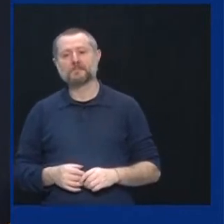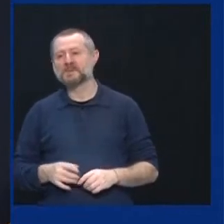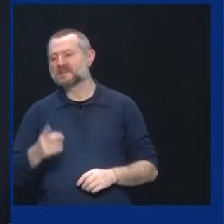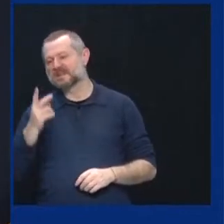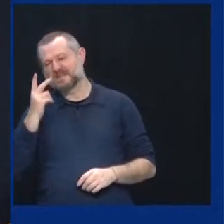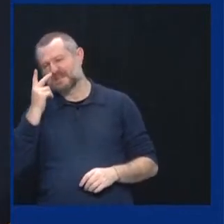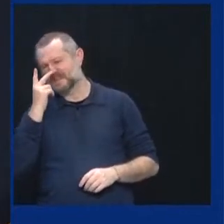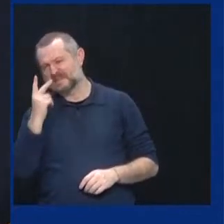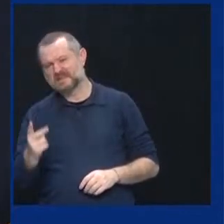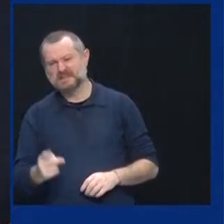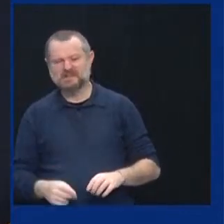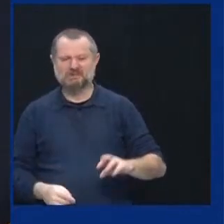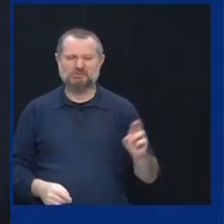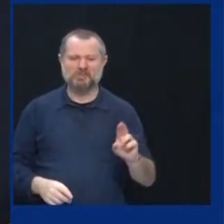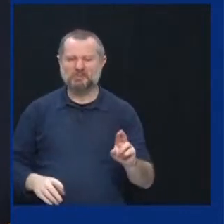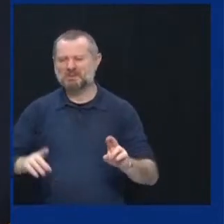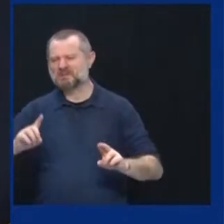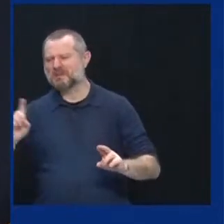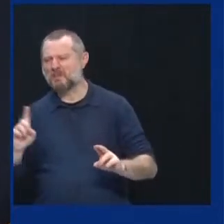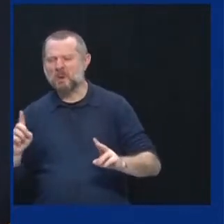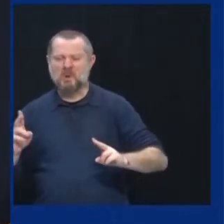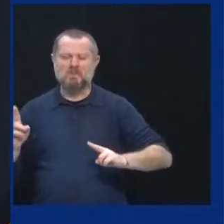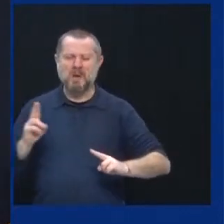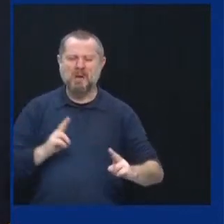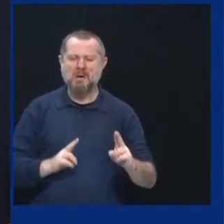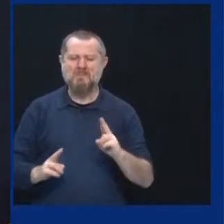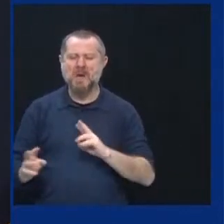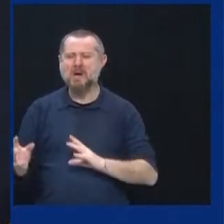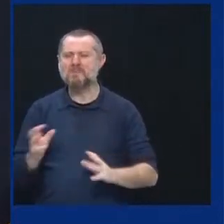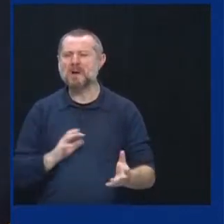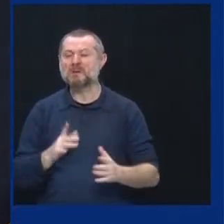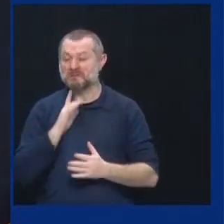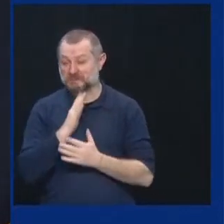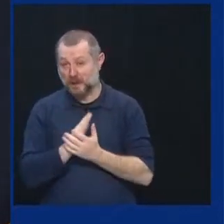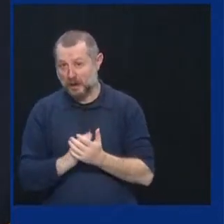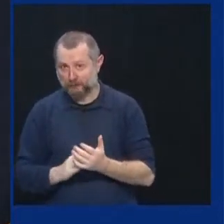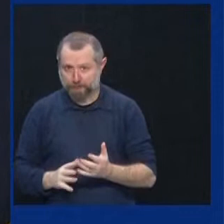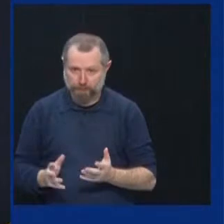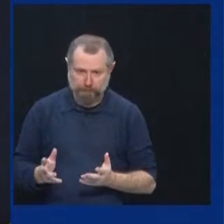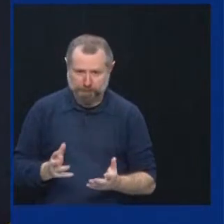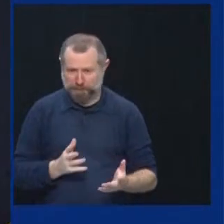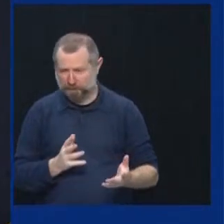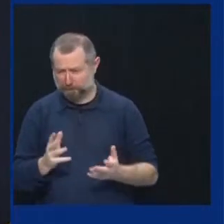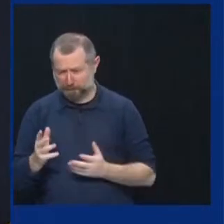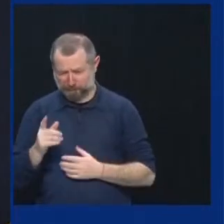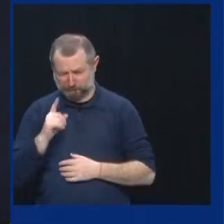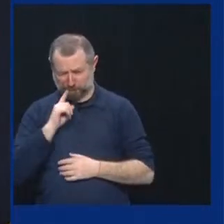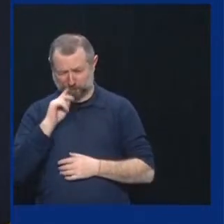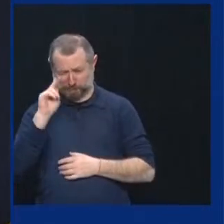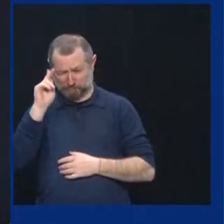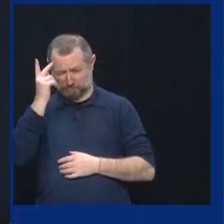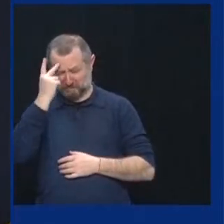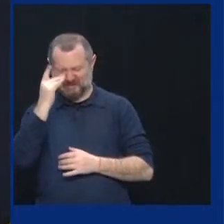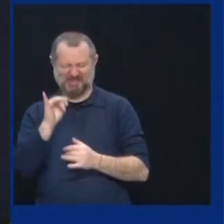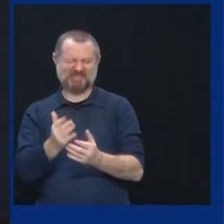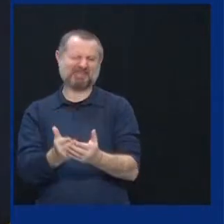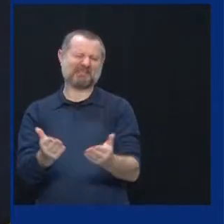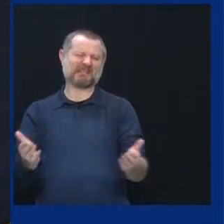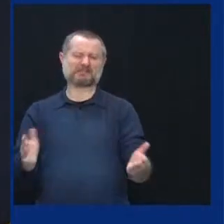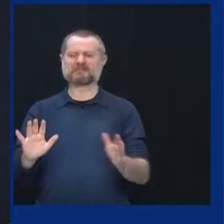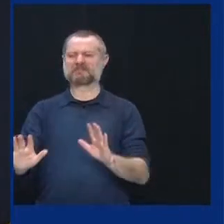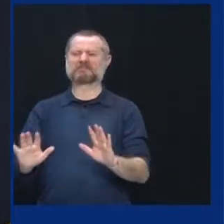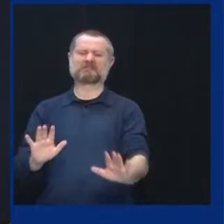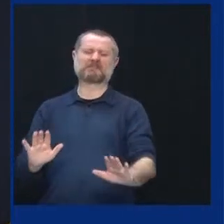bill, but for a couple of exceptions where it's personal, it's all partisan. But